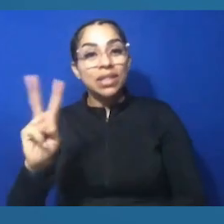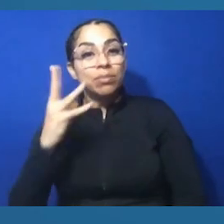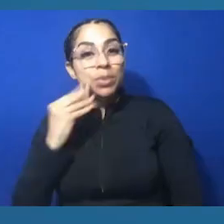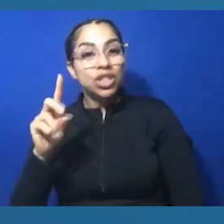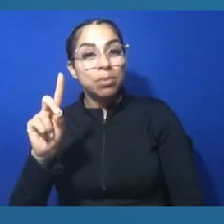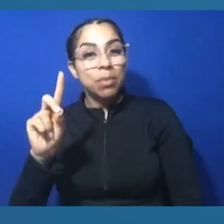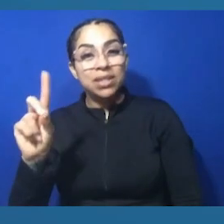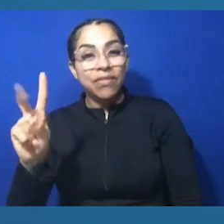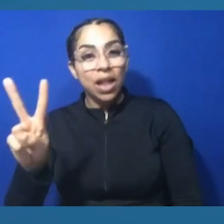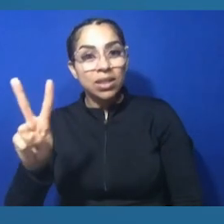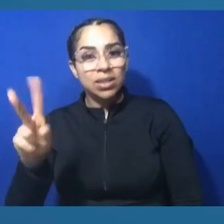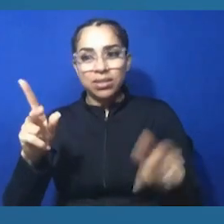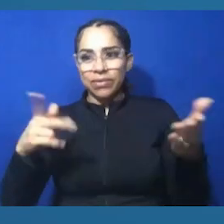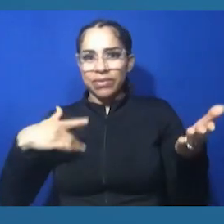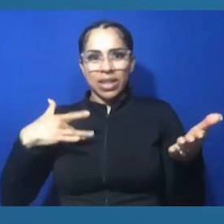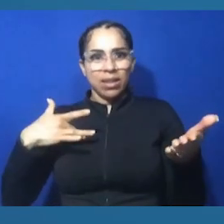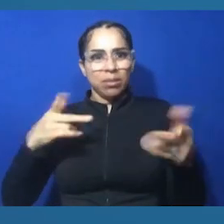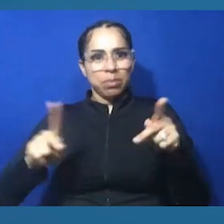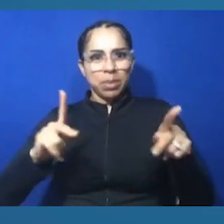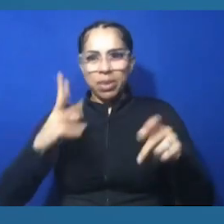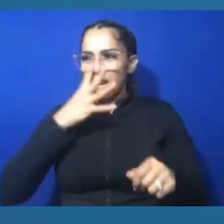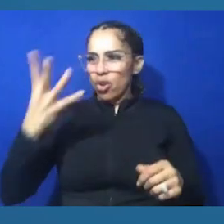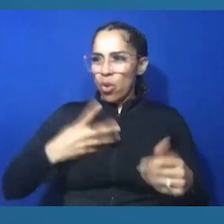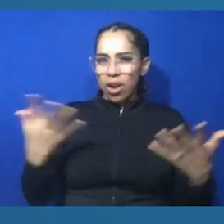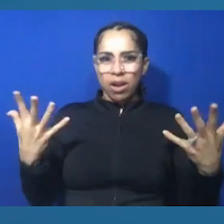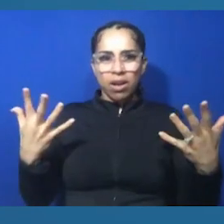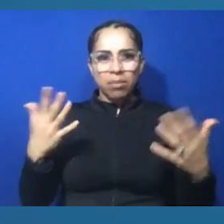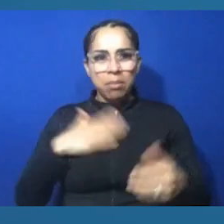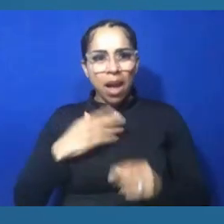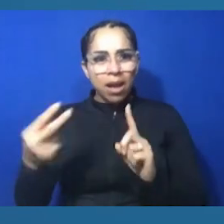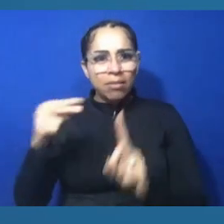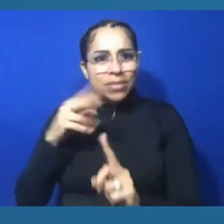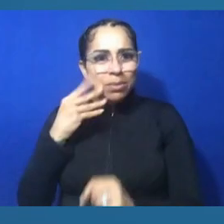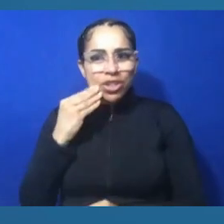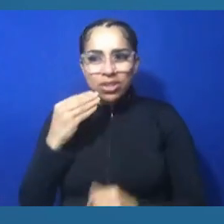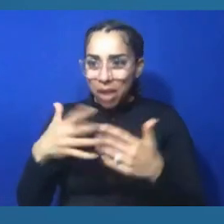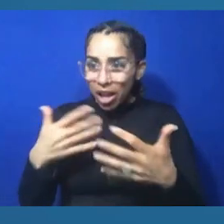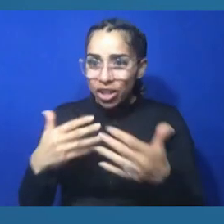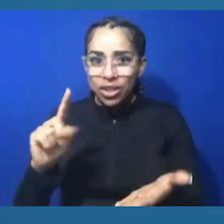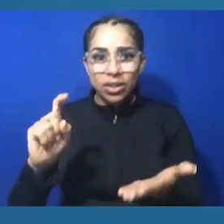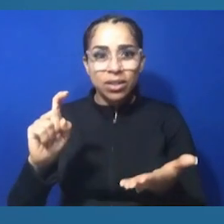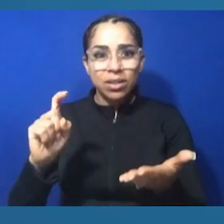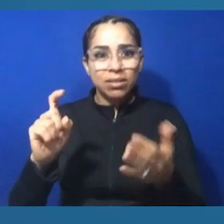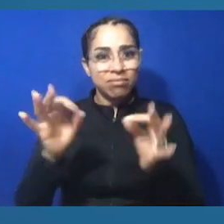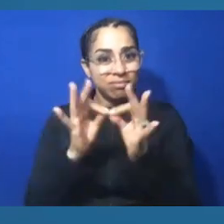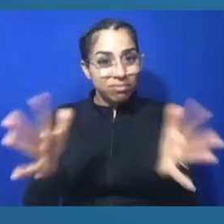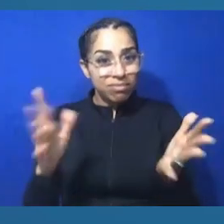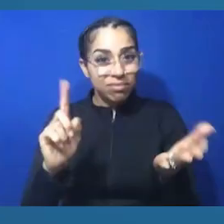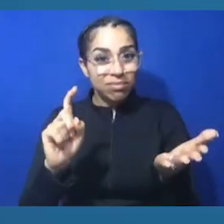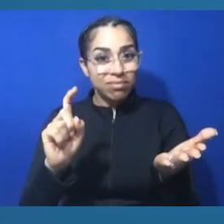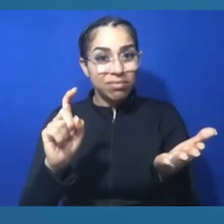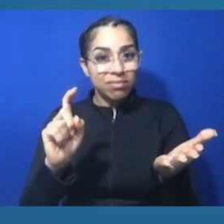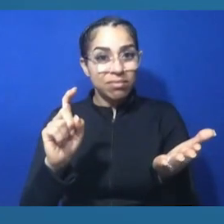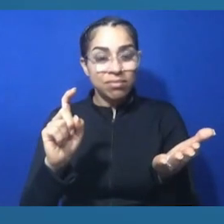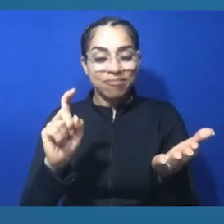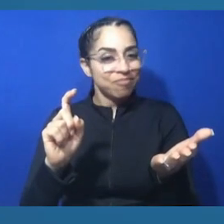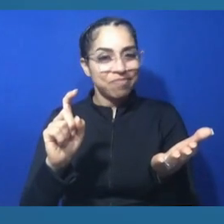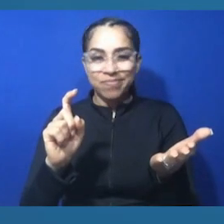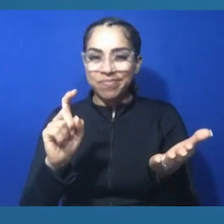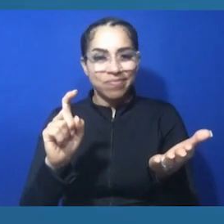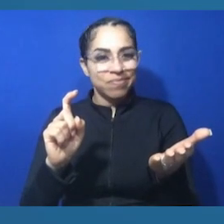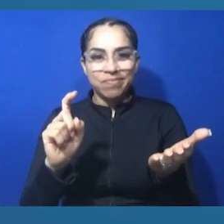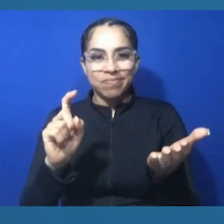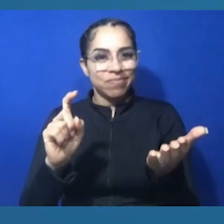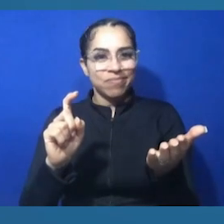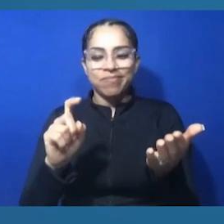just ignored them, that their voices didn't matter at all, that they just were meaningless. And after event